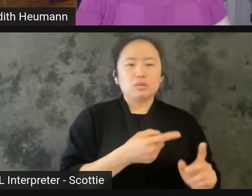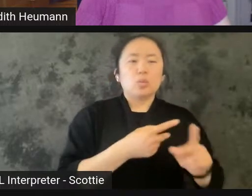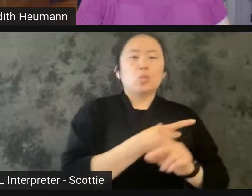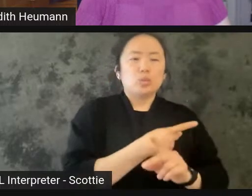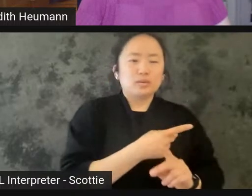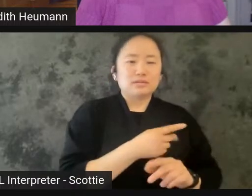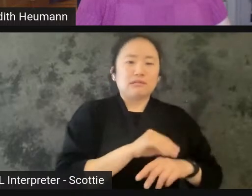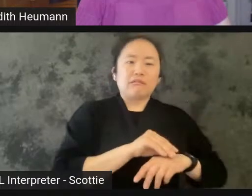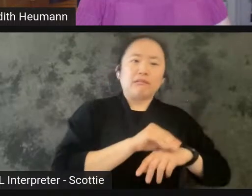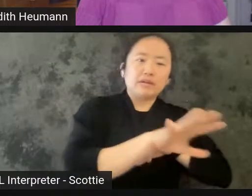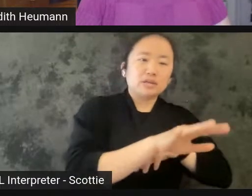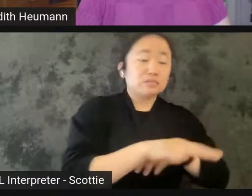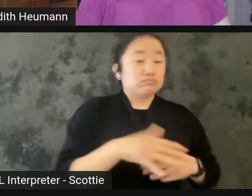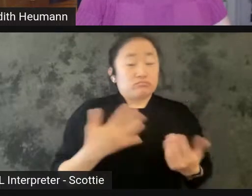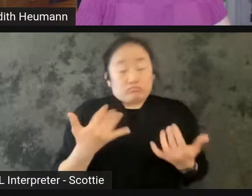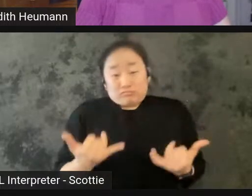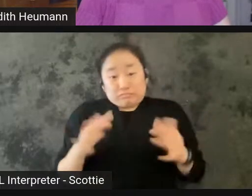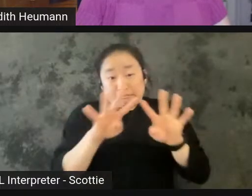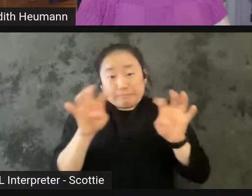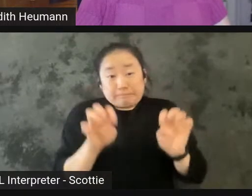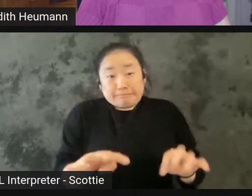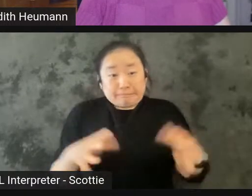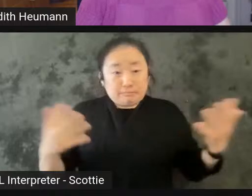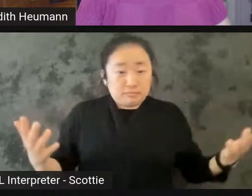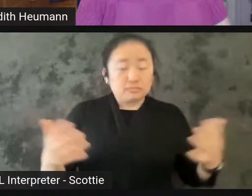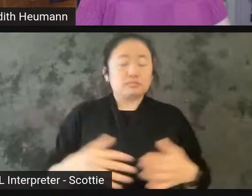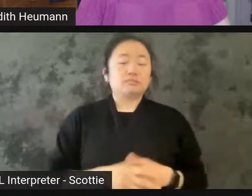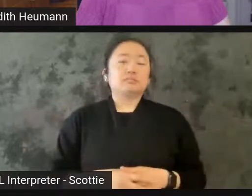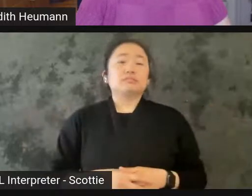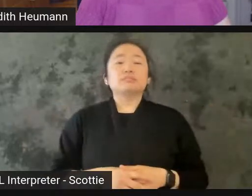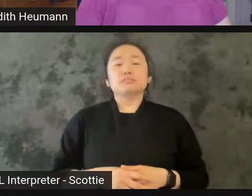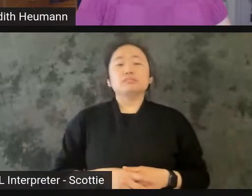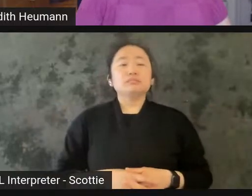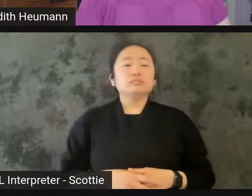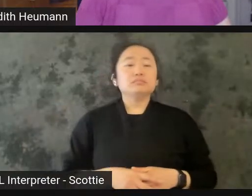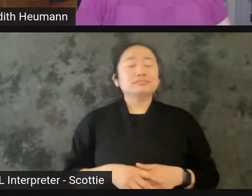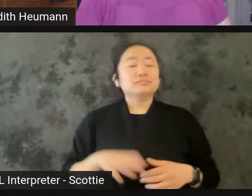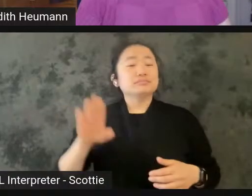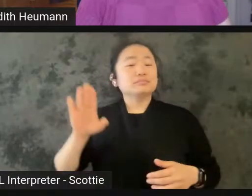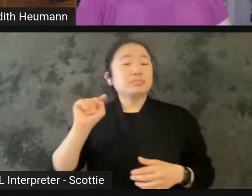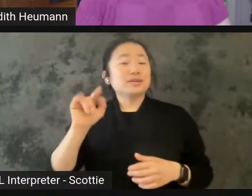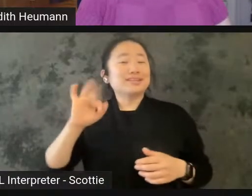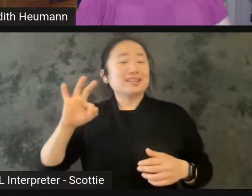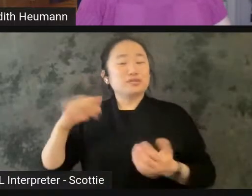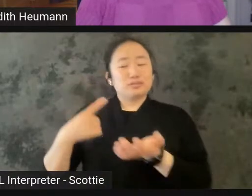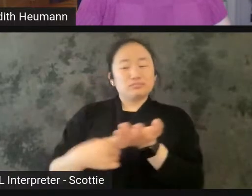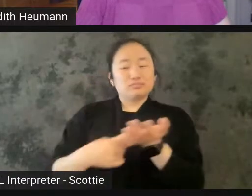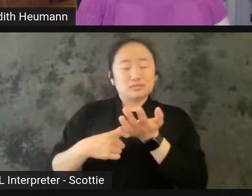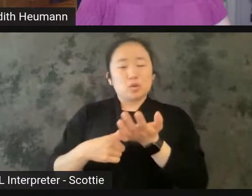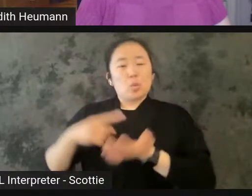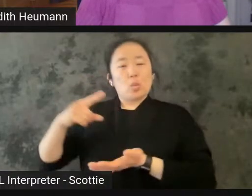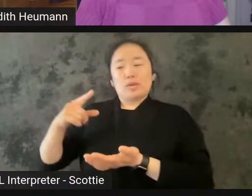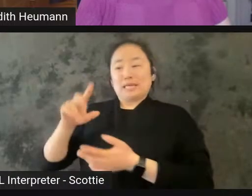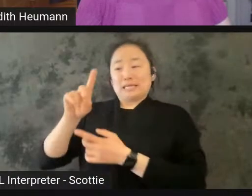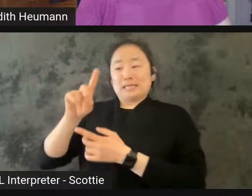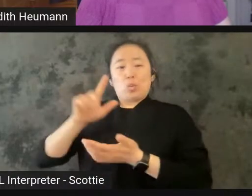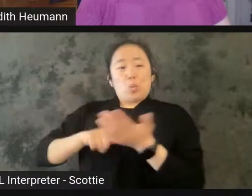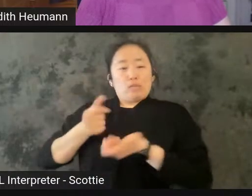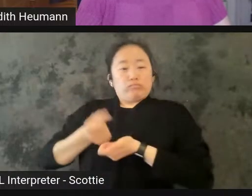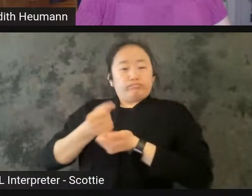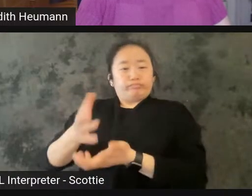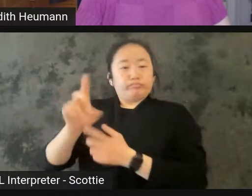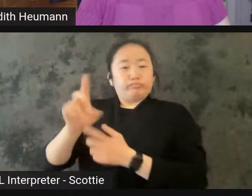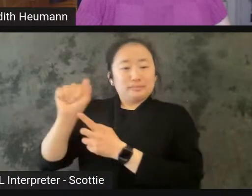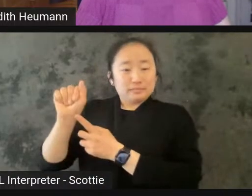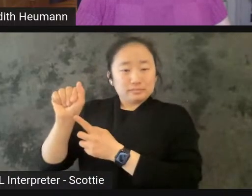road, we don't know. And when we talk about issues like causes of disability, and we look at the environment, and we